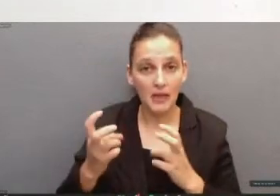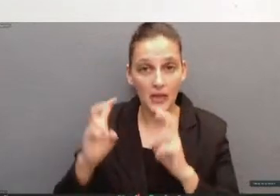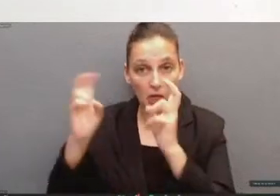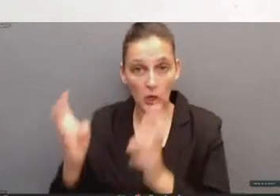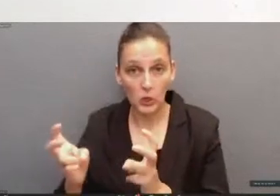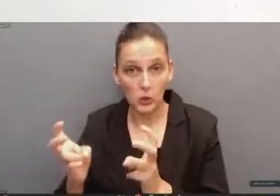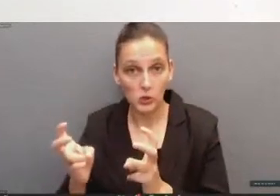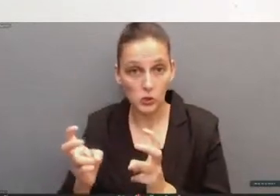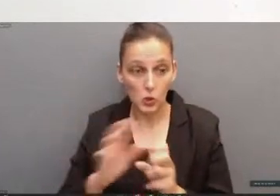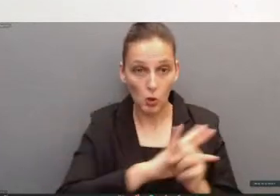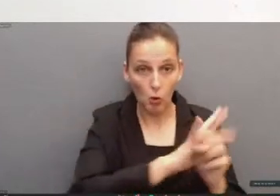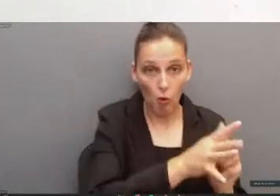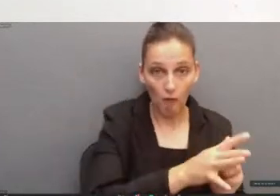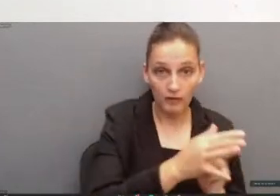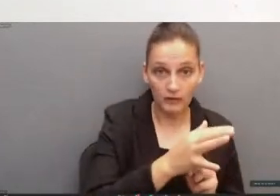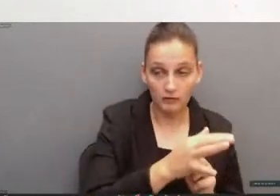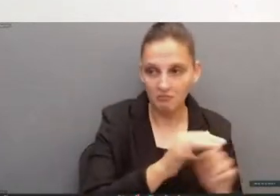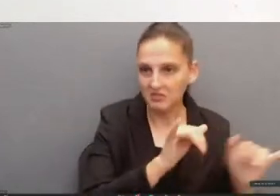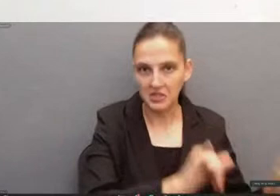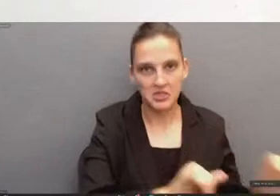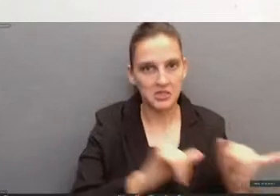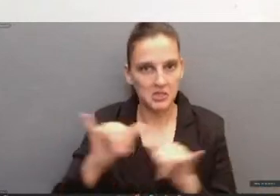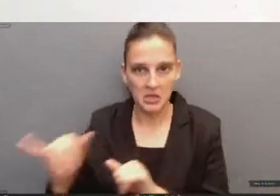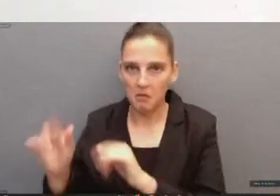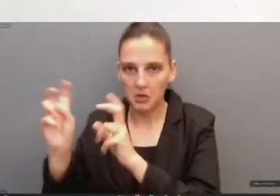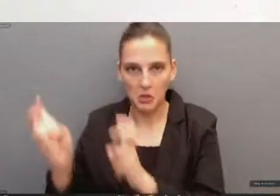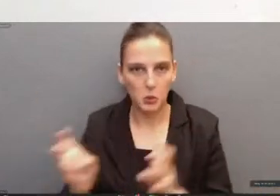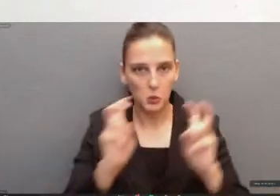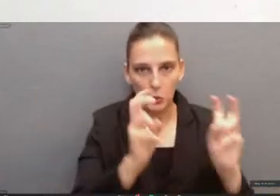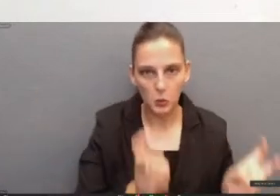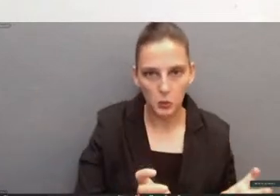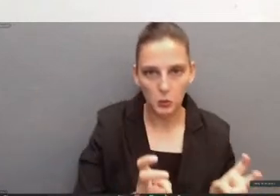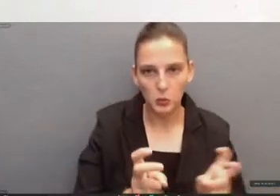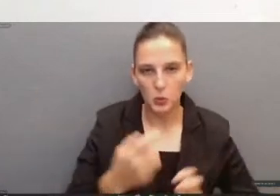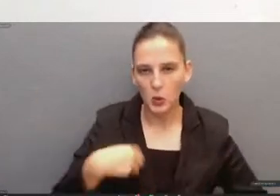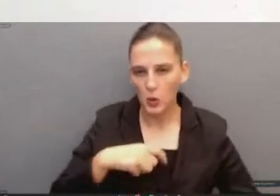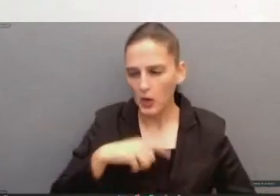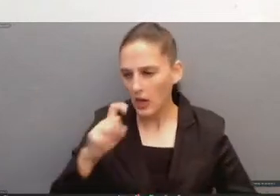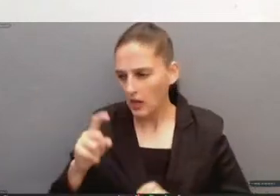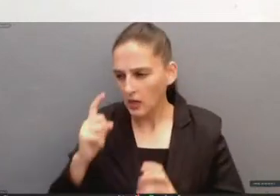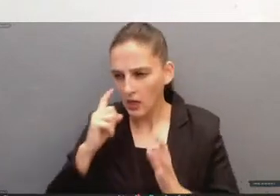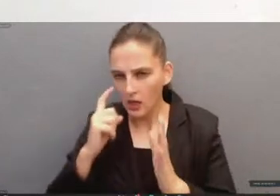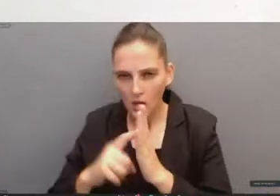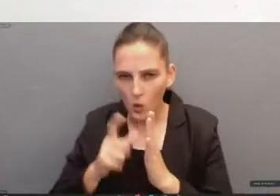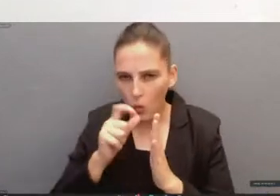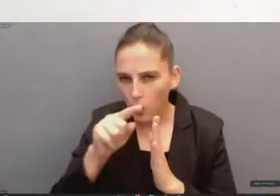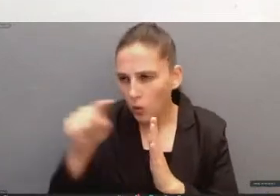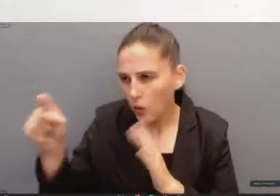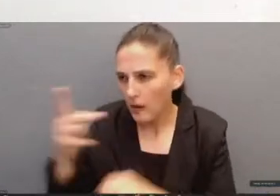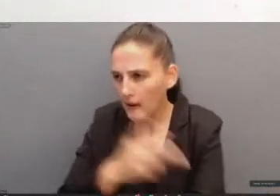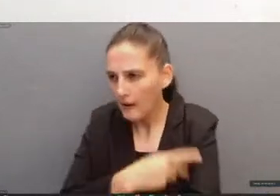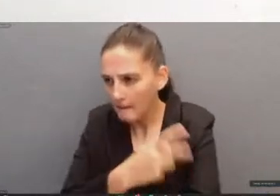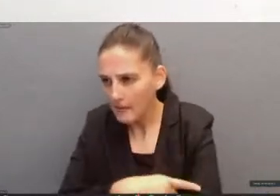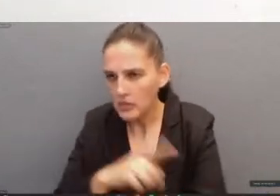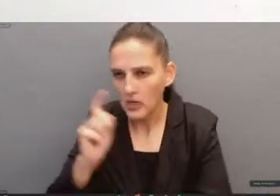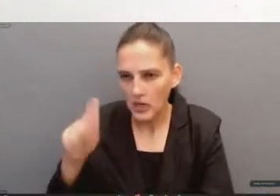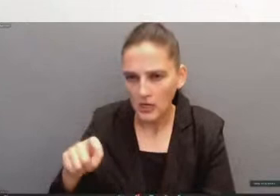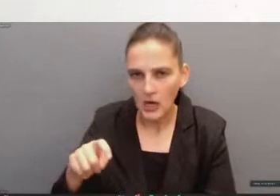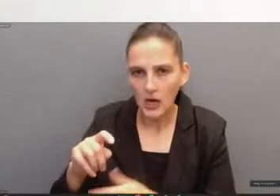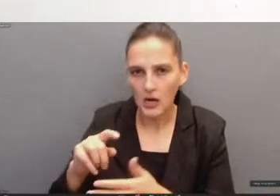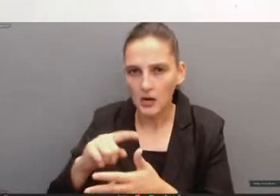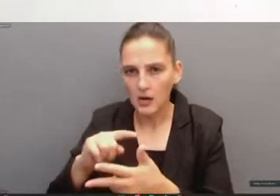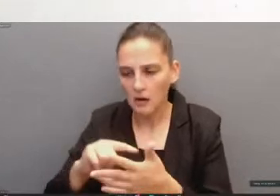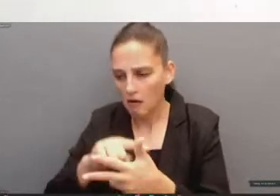same issues we had to deal with, identifying individuals that needed to go on 3-drug regimen for TB, and